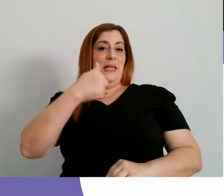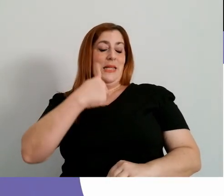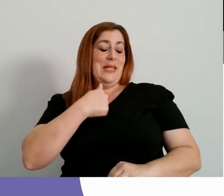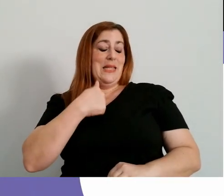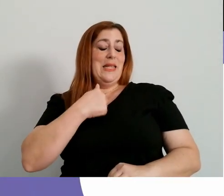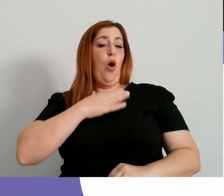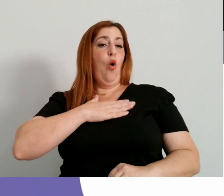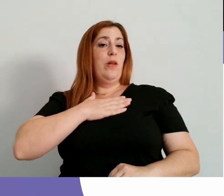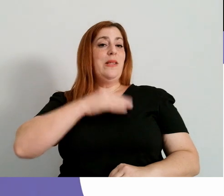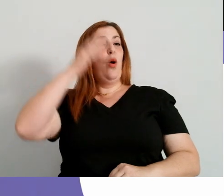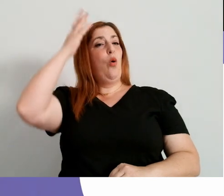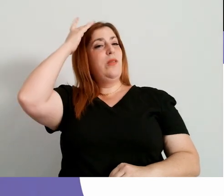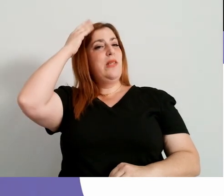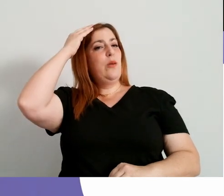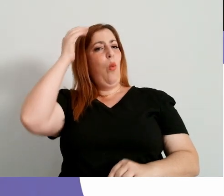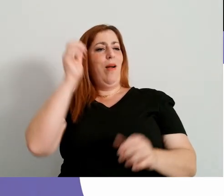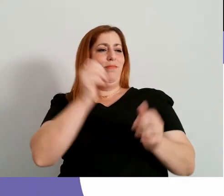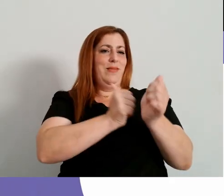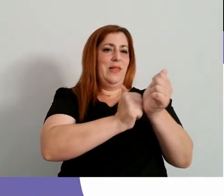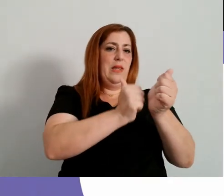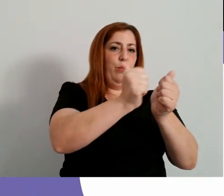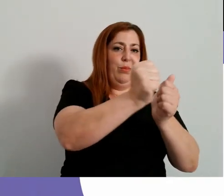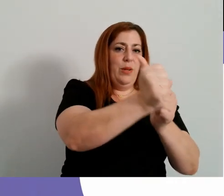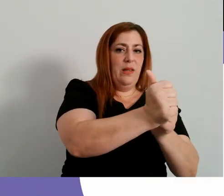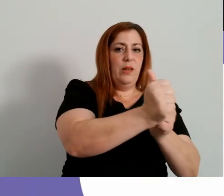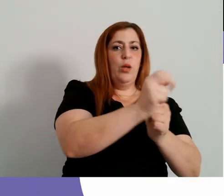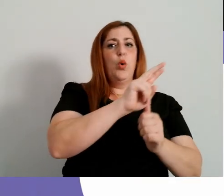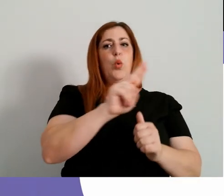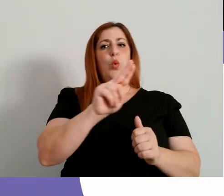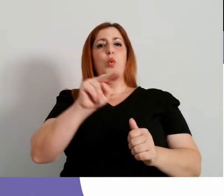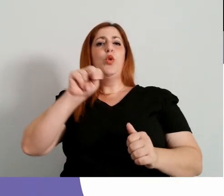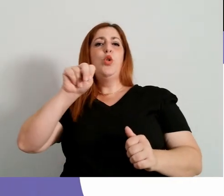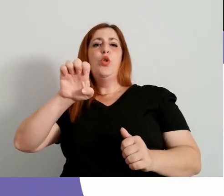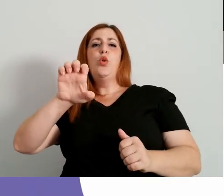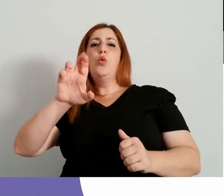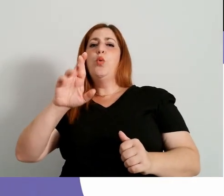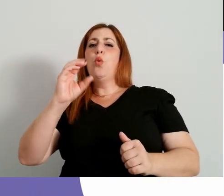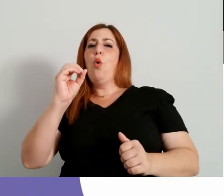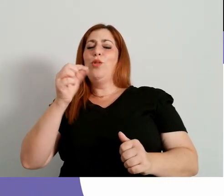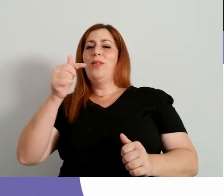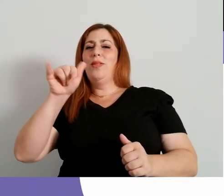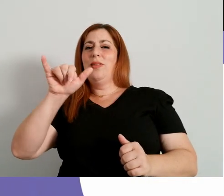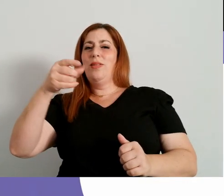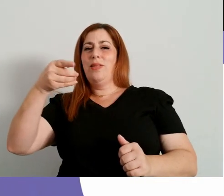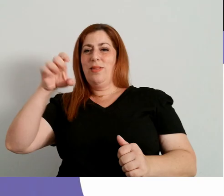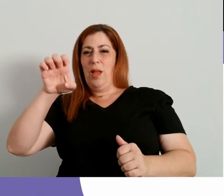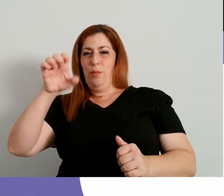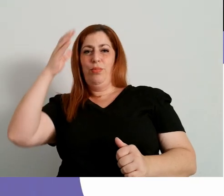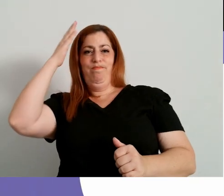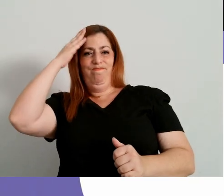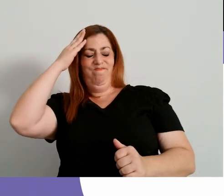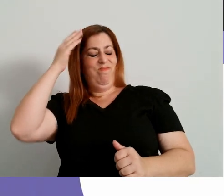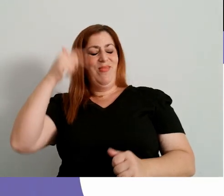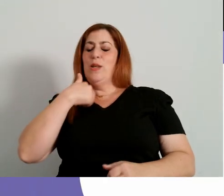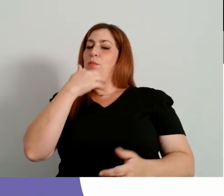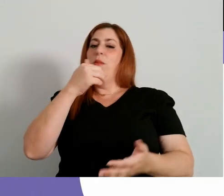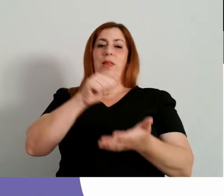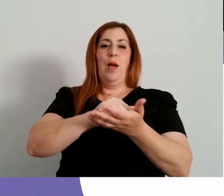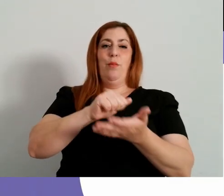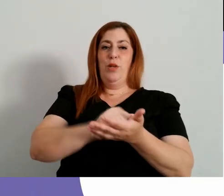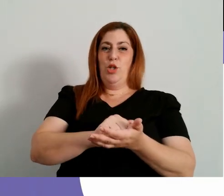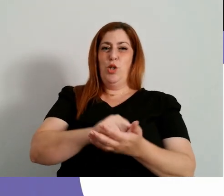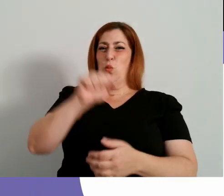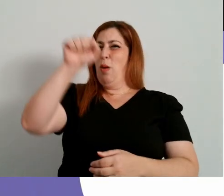a disability and a neurotype. I don't really subscribe to it being a superpower, and I definitely don't subscribe to it being a disorder